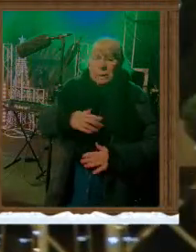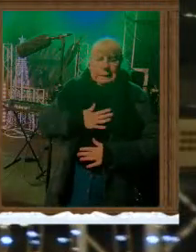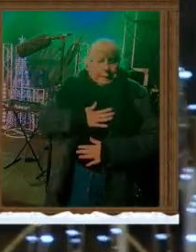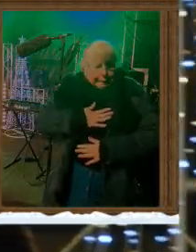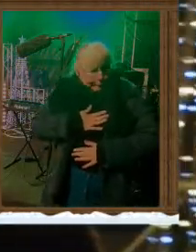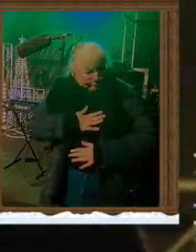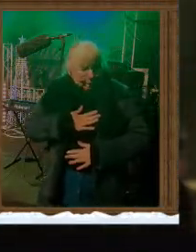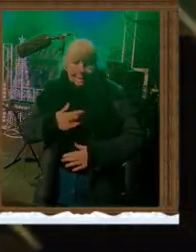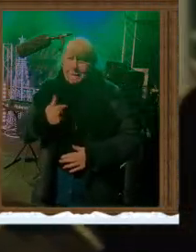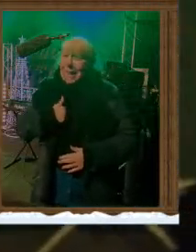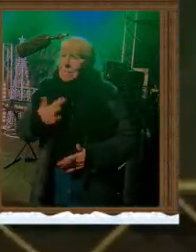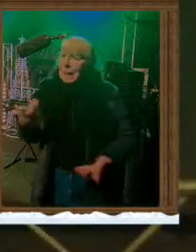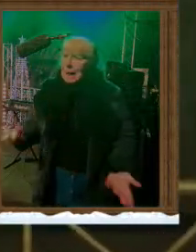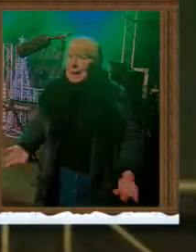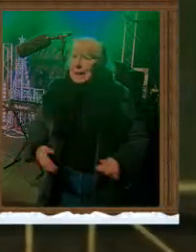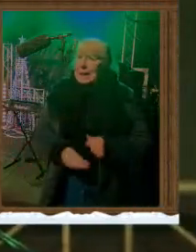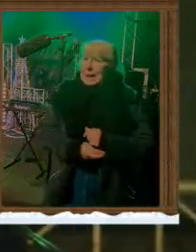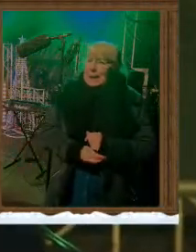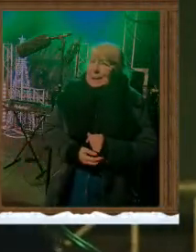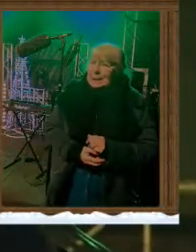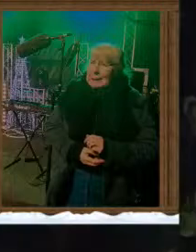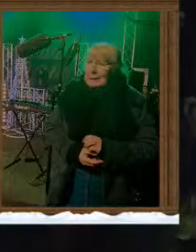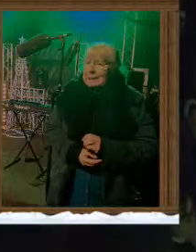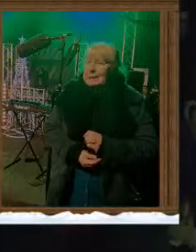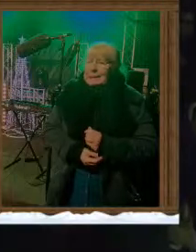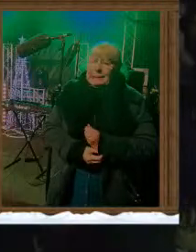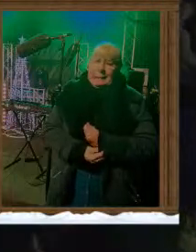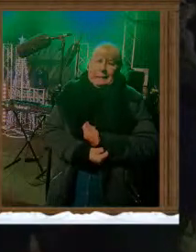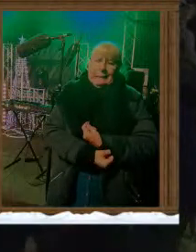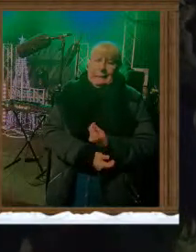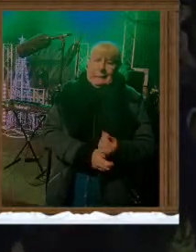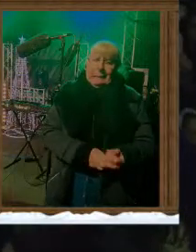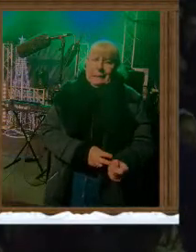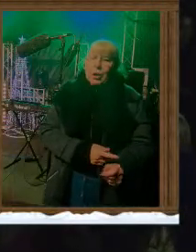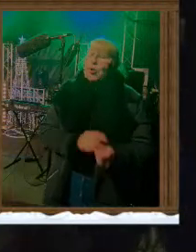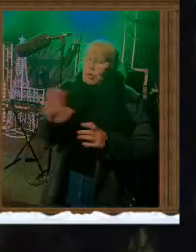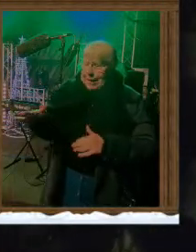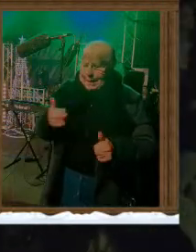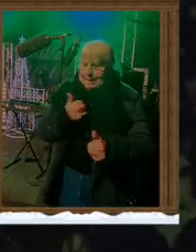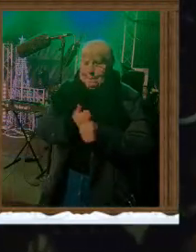personally quite offended. Oh, think, buddy.